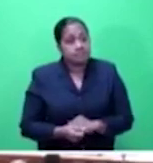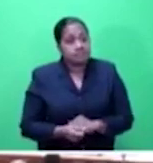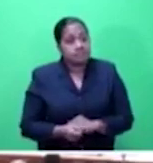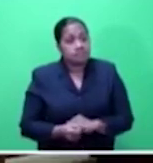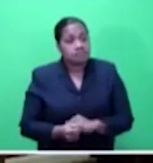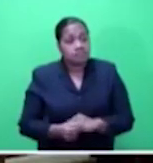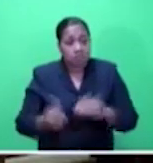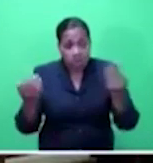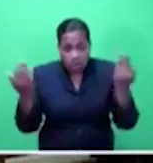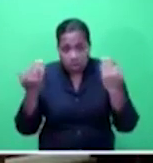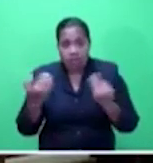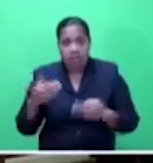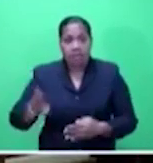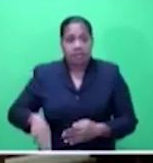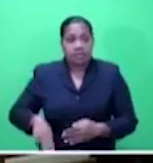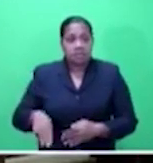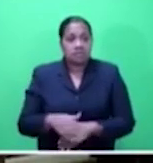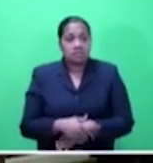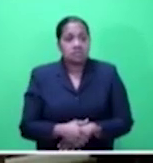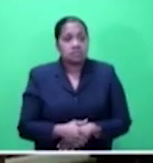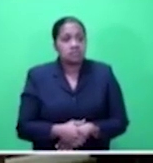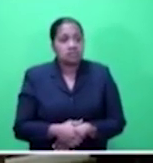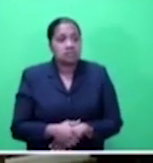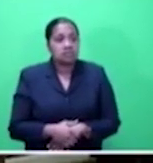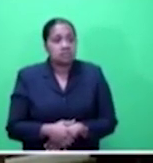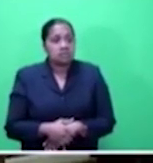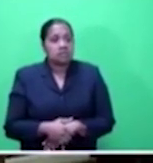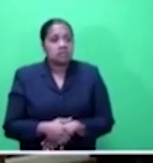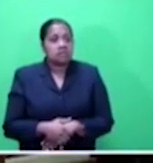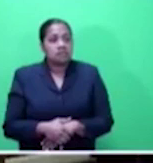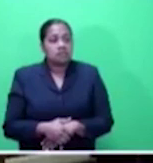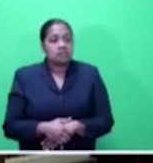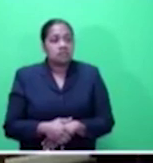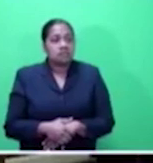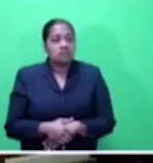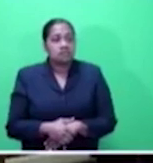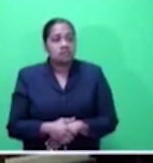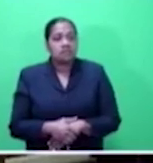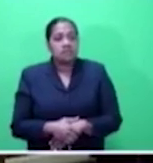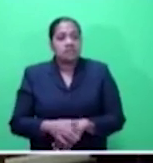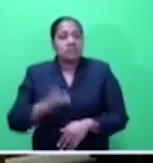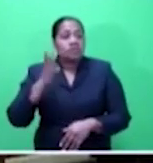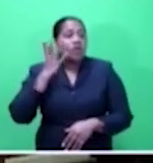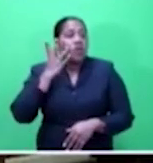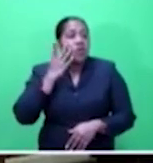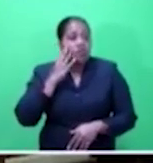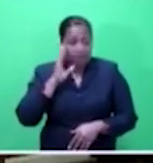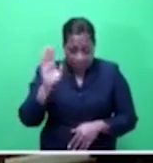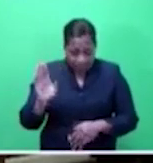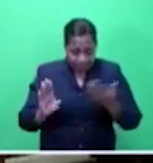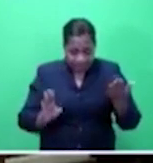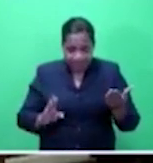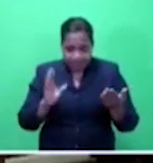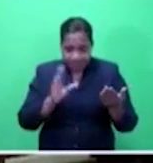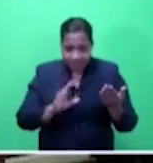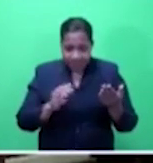Honorable members, when you're spaced apart, it doesn't mean that you can converse at